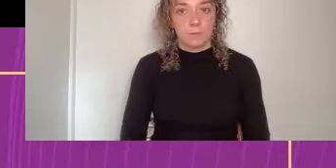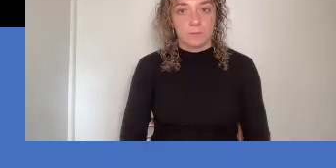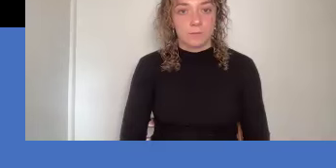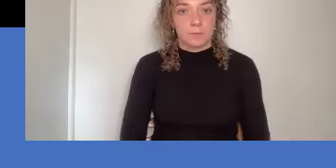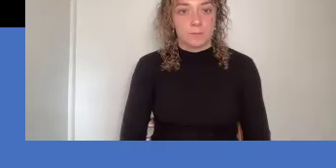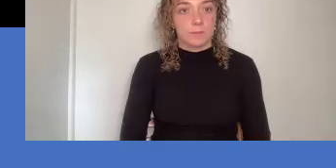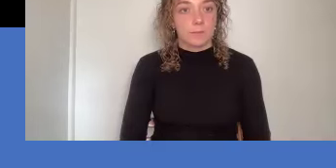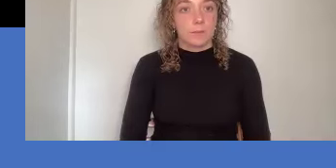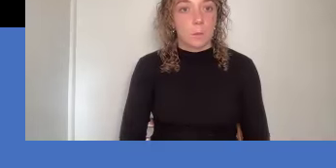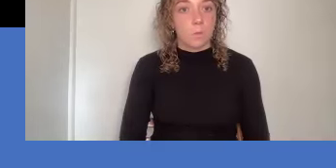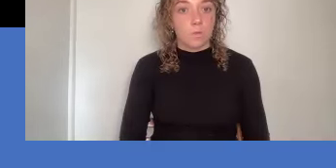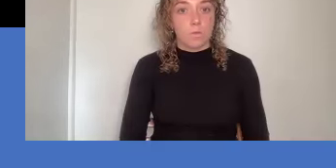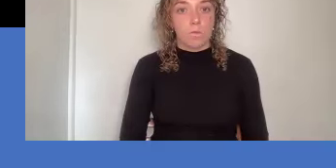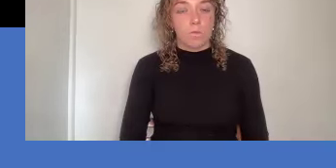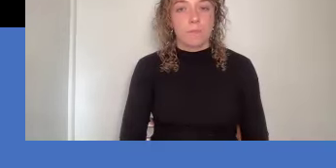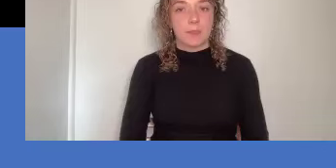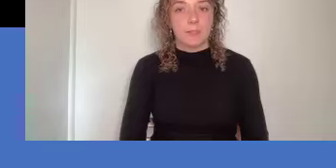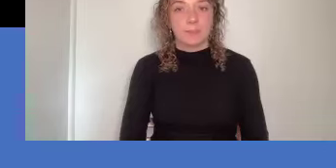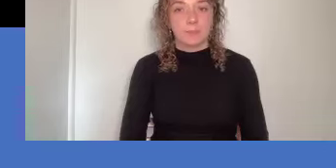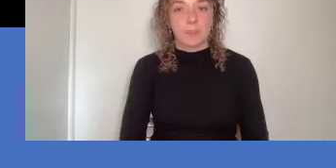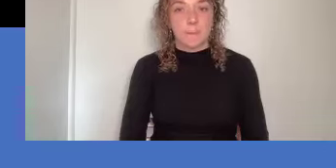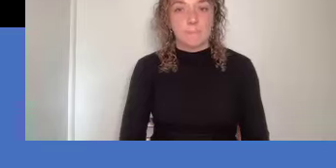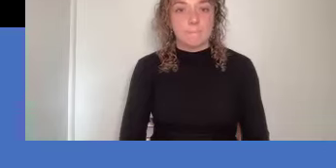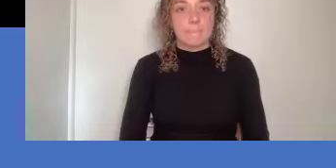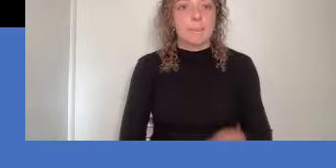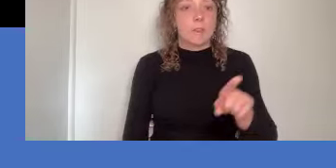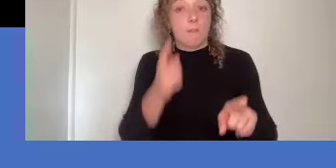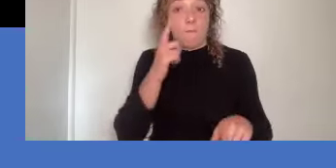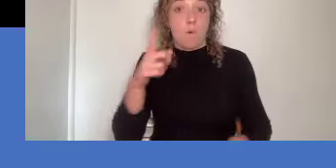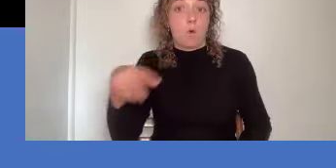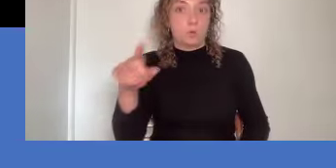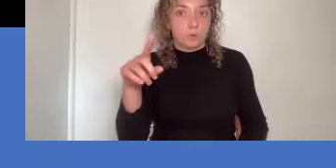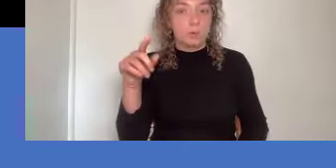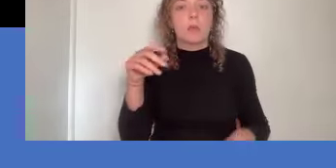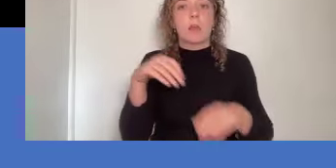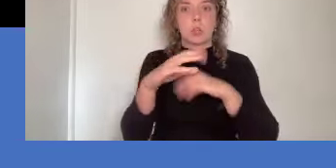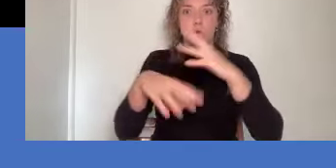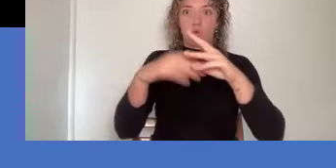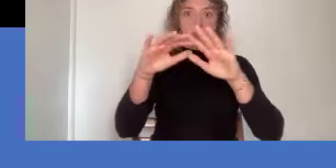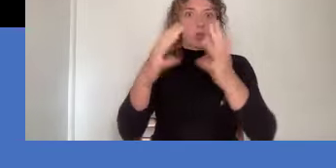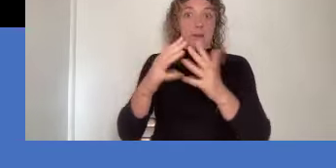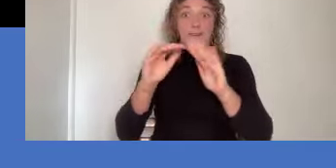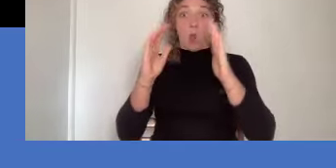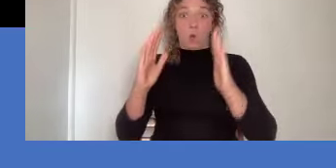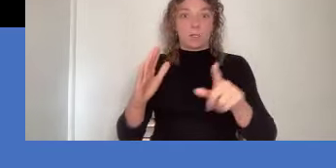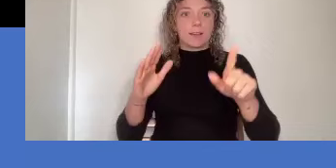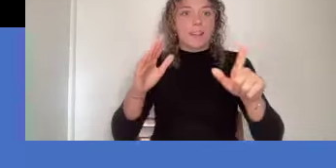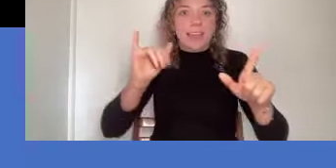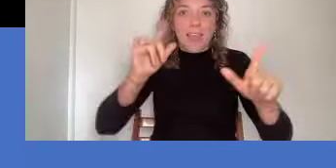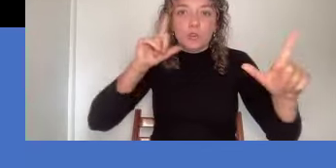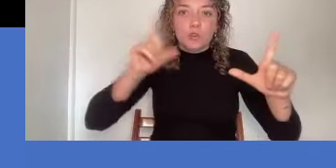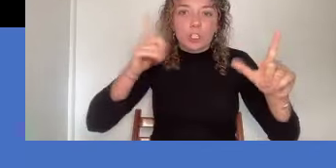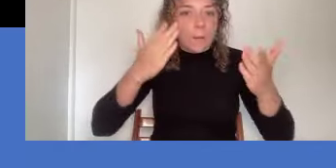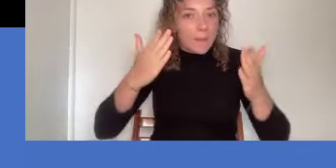Thanks, Karen. All right. So for those of you in the world of housing, this screenshot might look familiar to